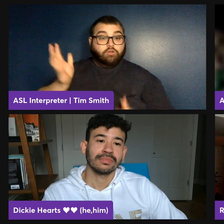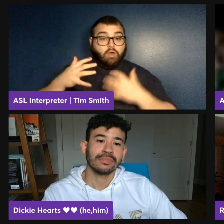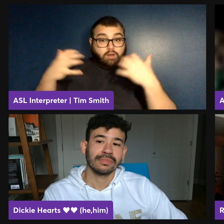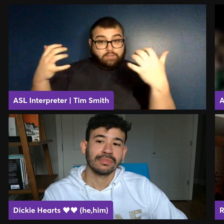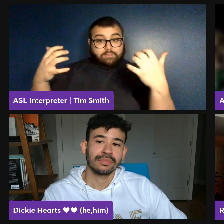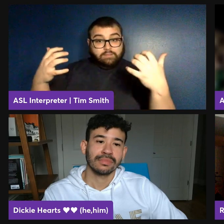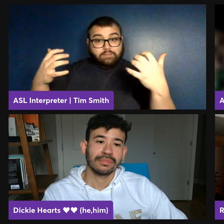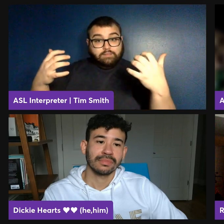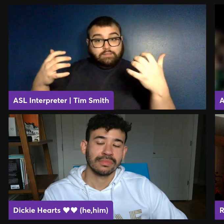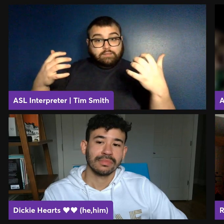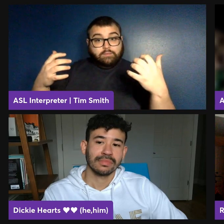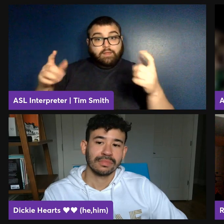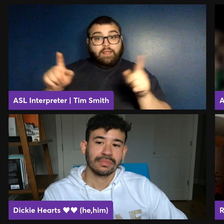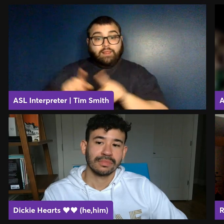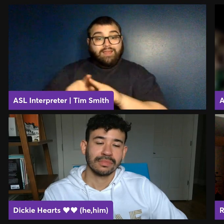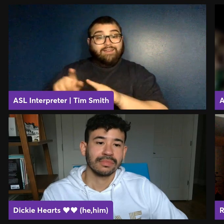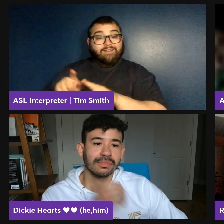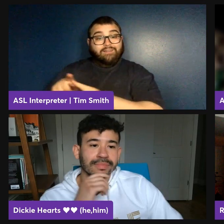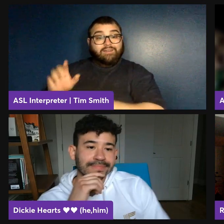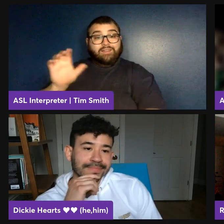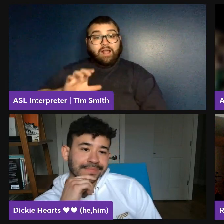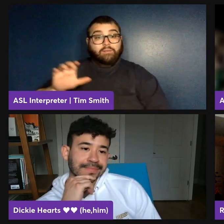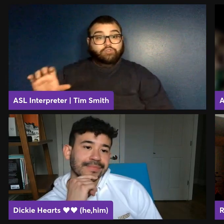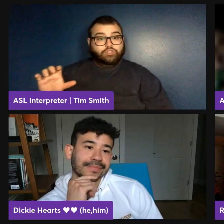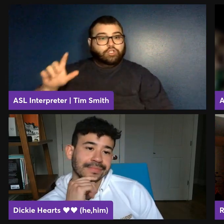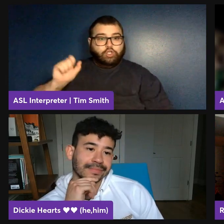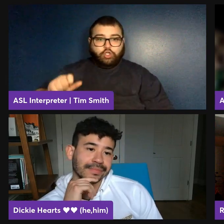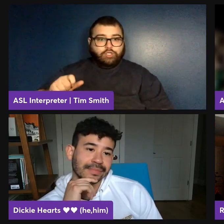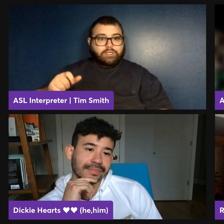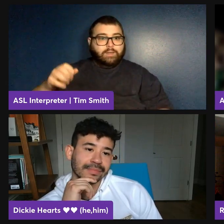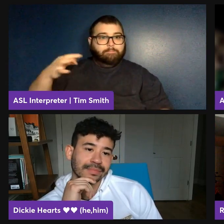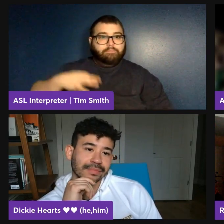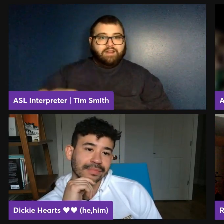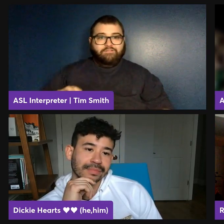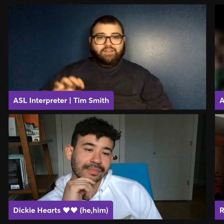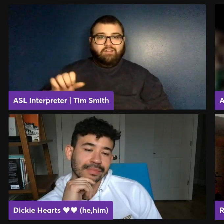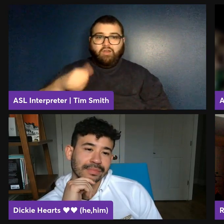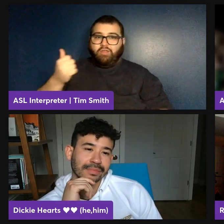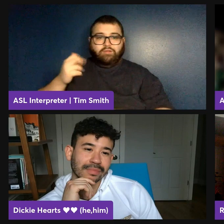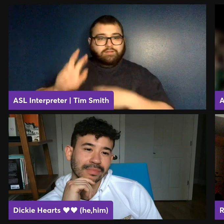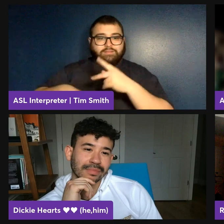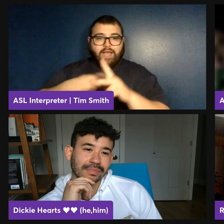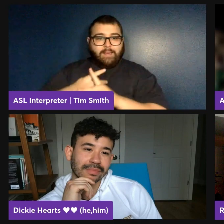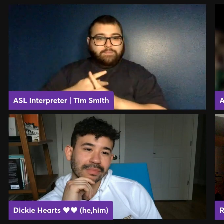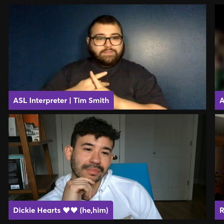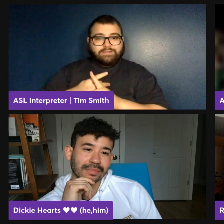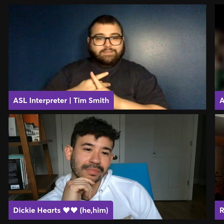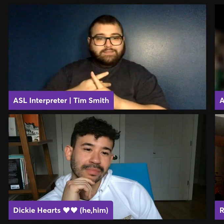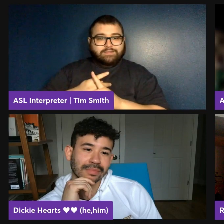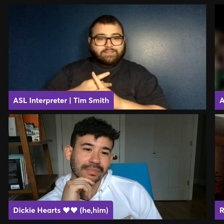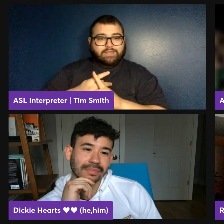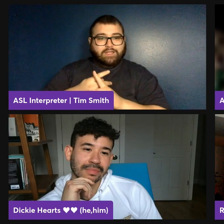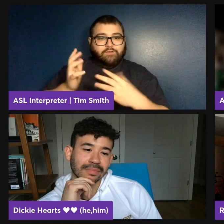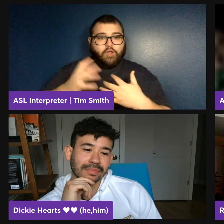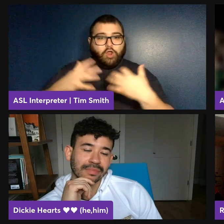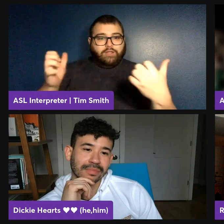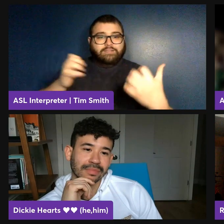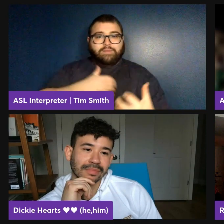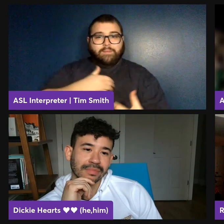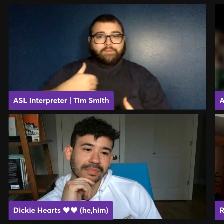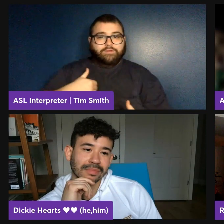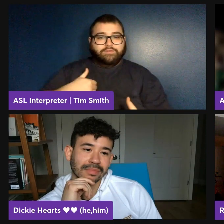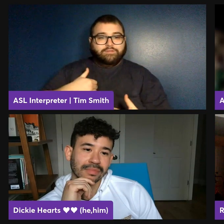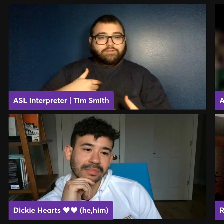but like captioning, could benefit so many other kinds of audience members, because being able to explain